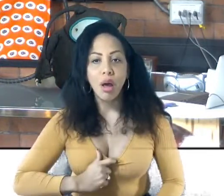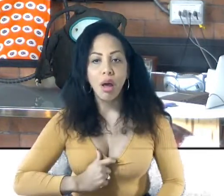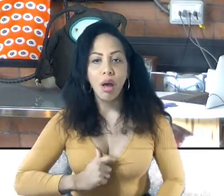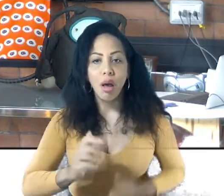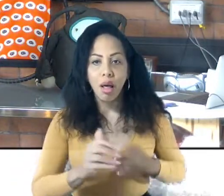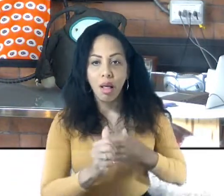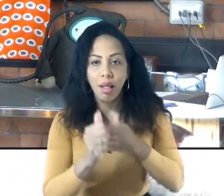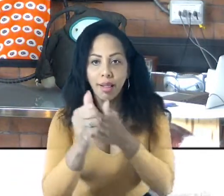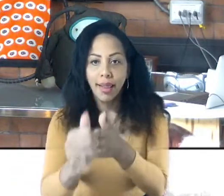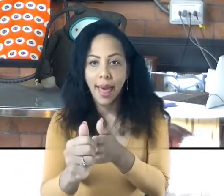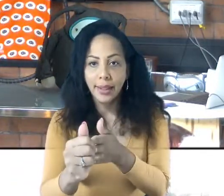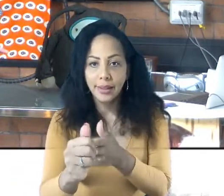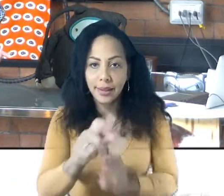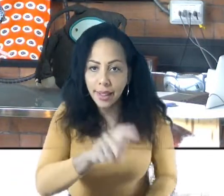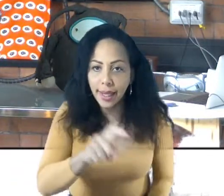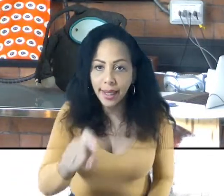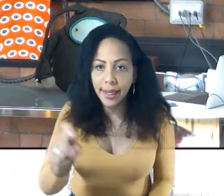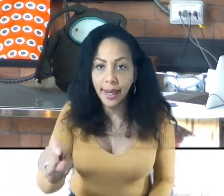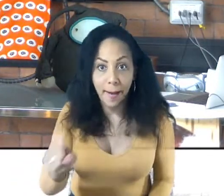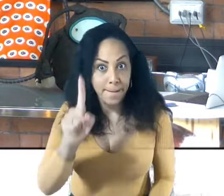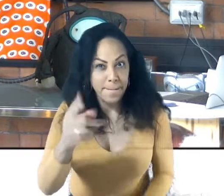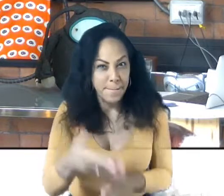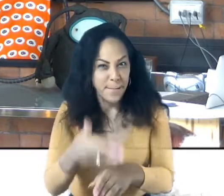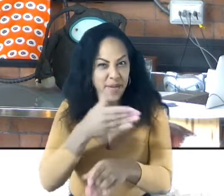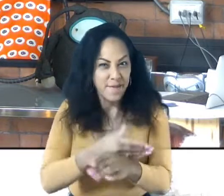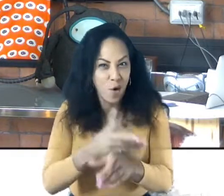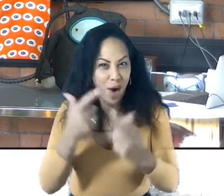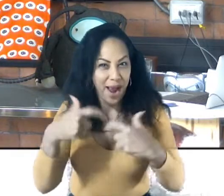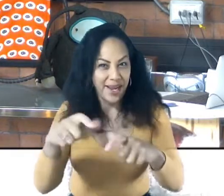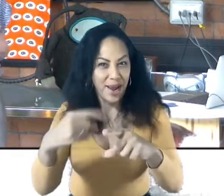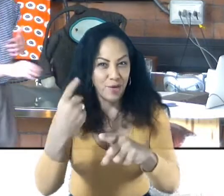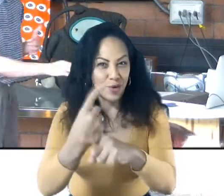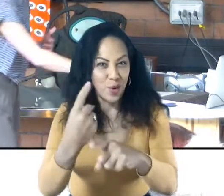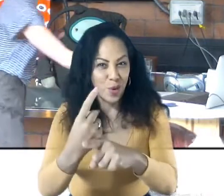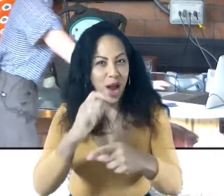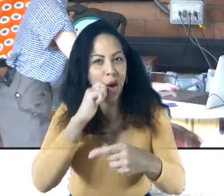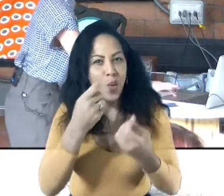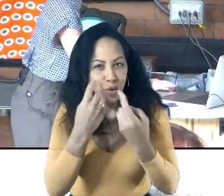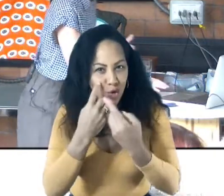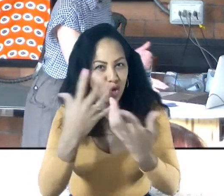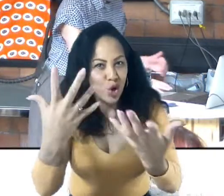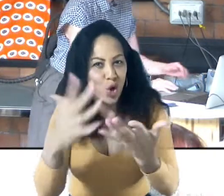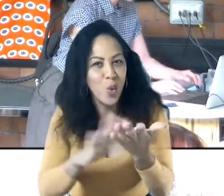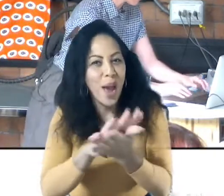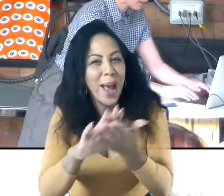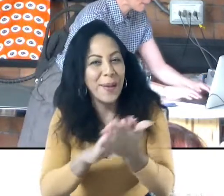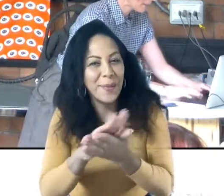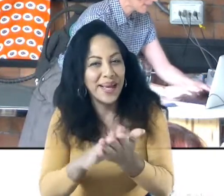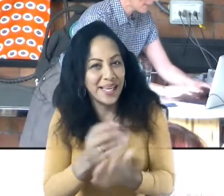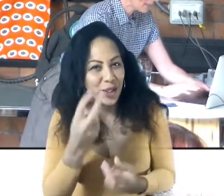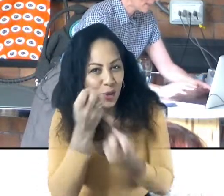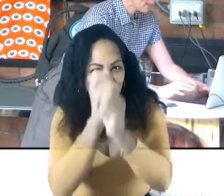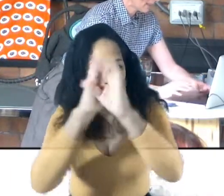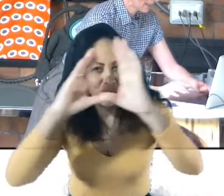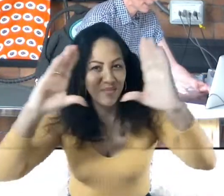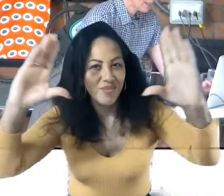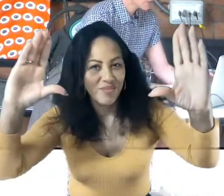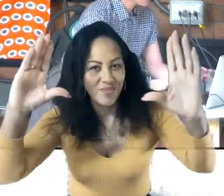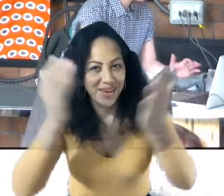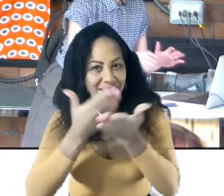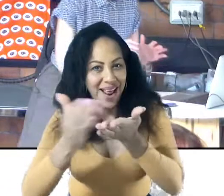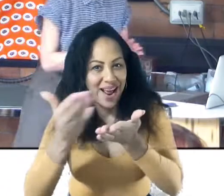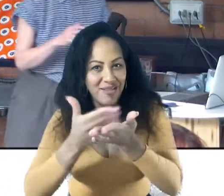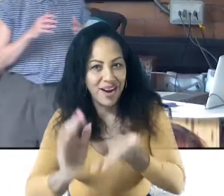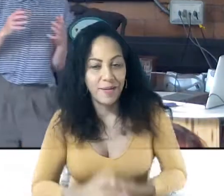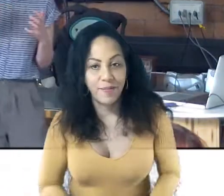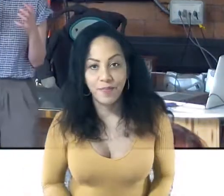go on, I think I probably should just show you a little bit of it so you can visualize what I'm talking about. So